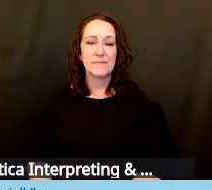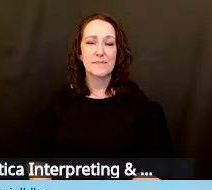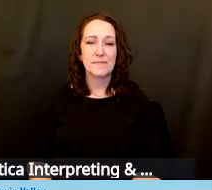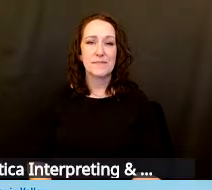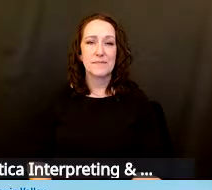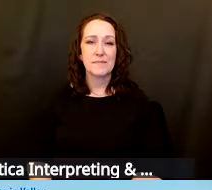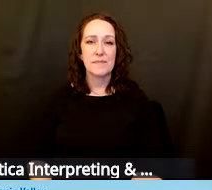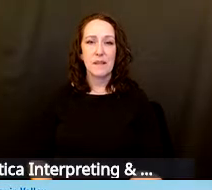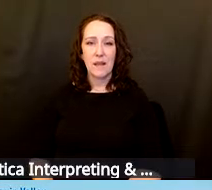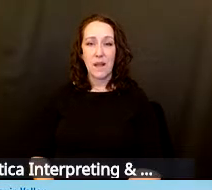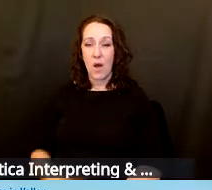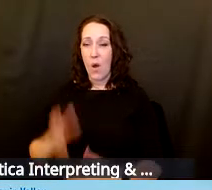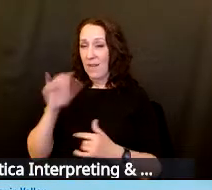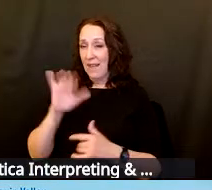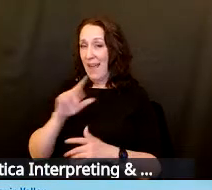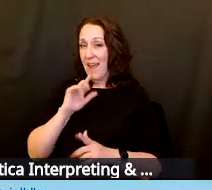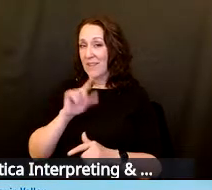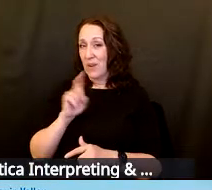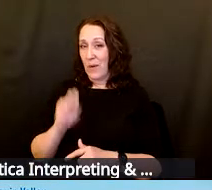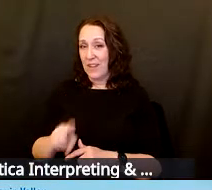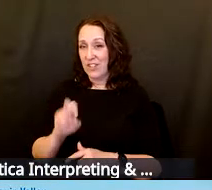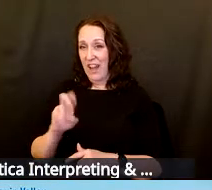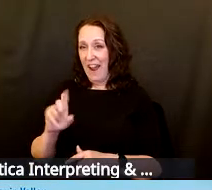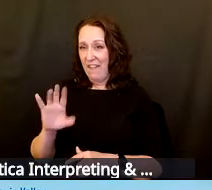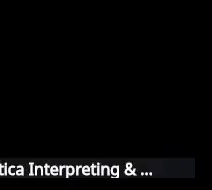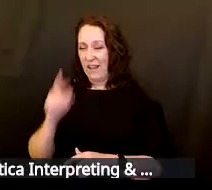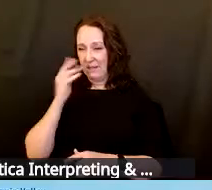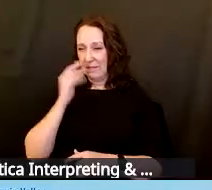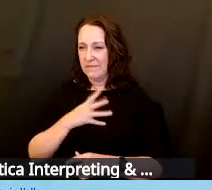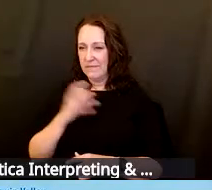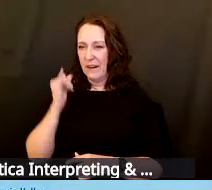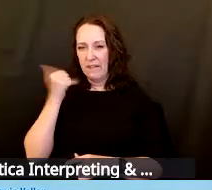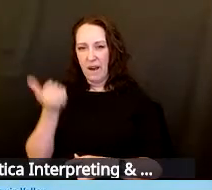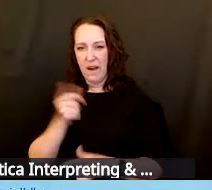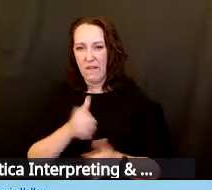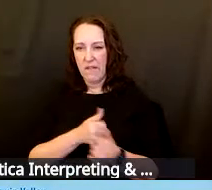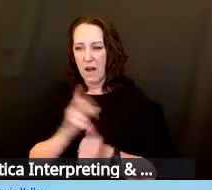I hope that answers your question, Everett, but let me know if you have any follow-up.